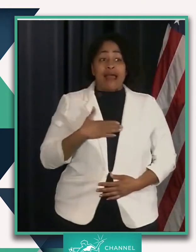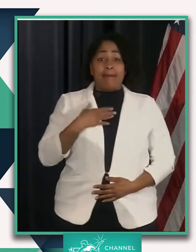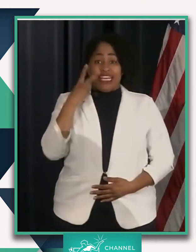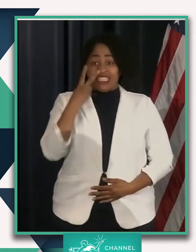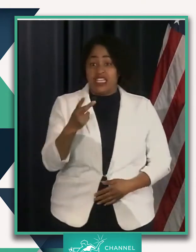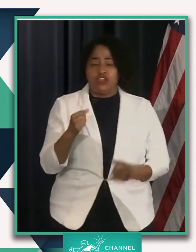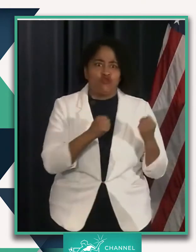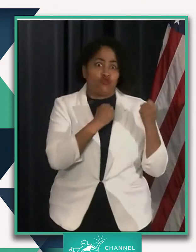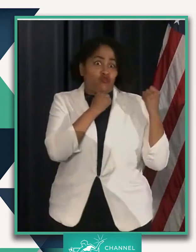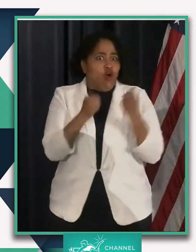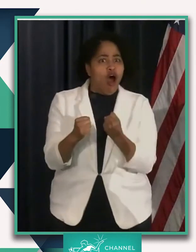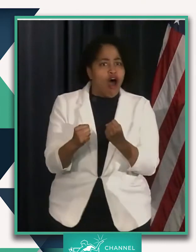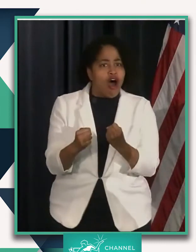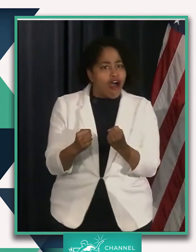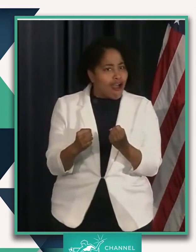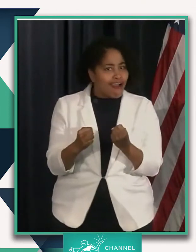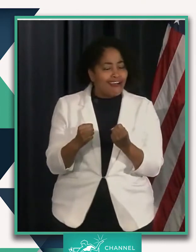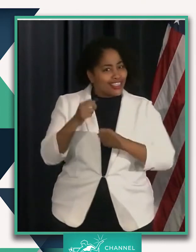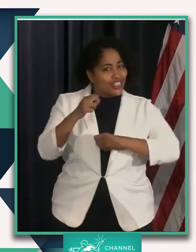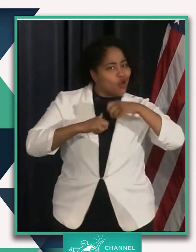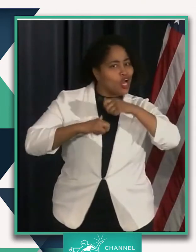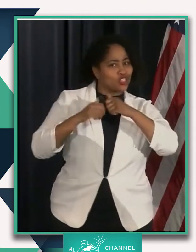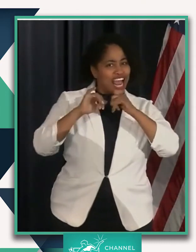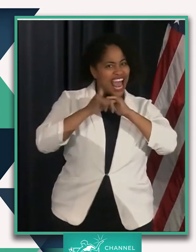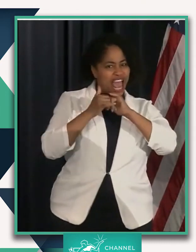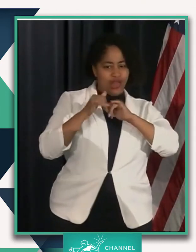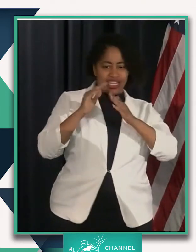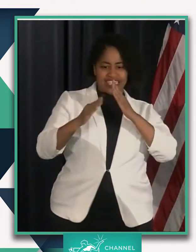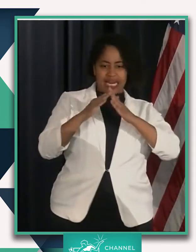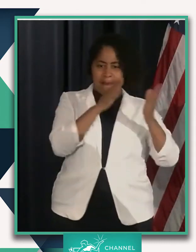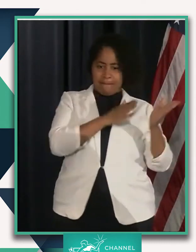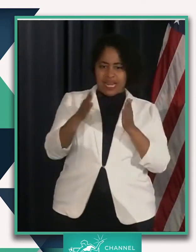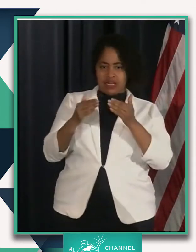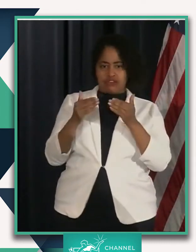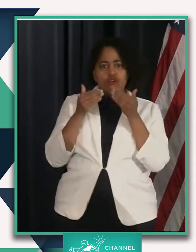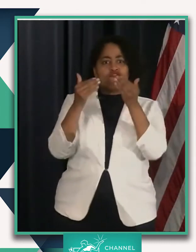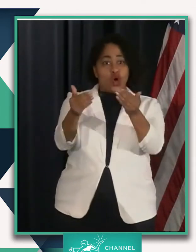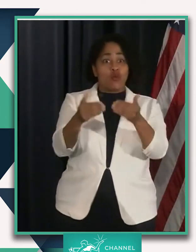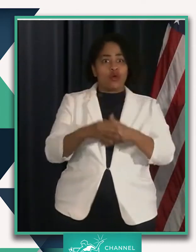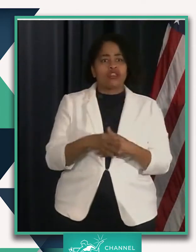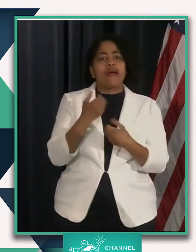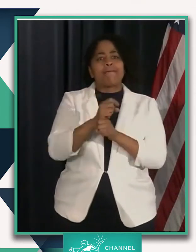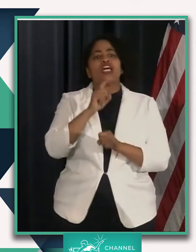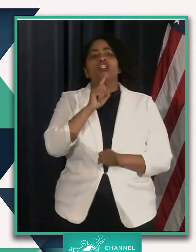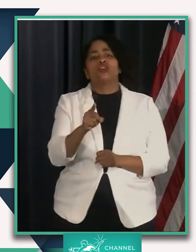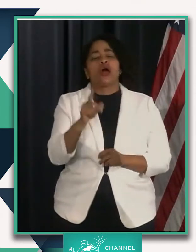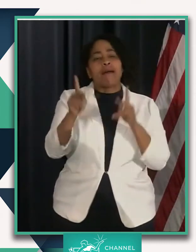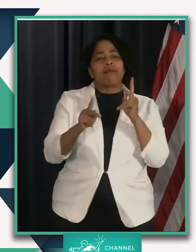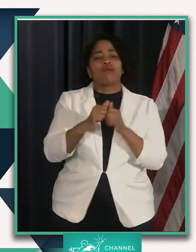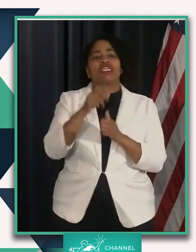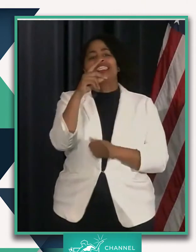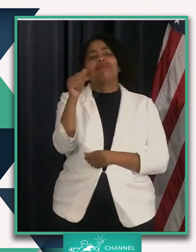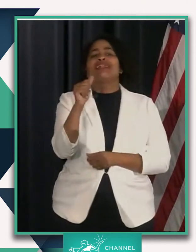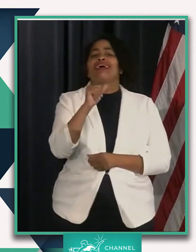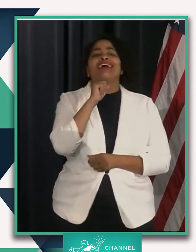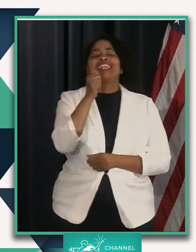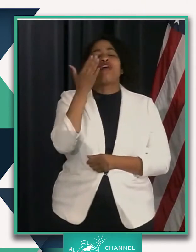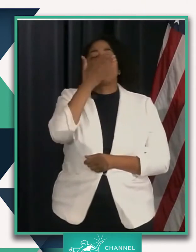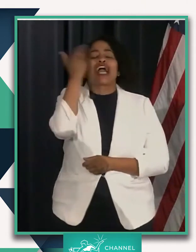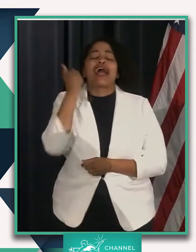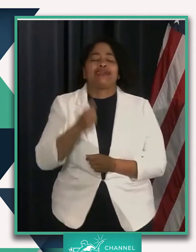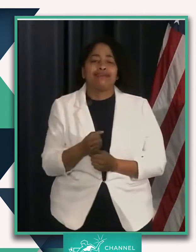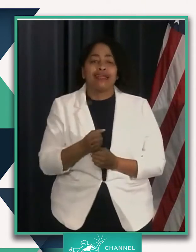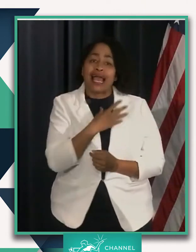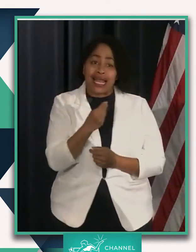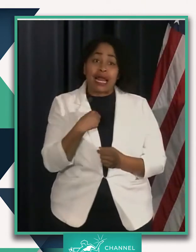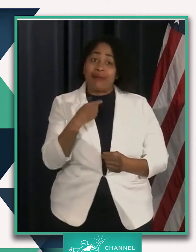the strong structure of how the city plans to move forward to make sure that people with disabilities are not forgotten.